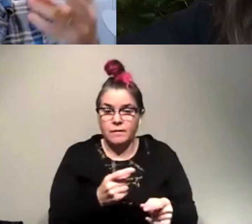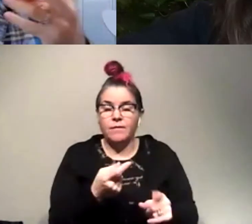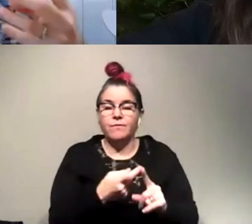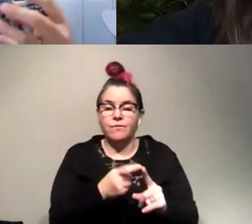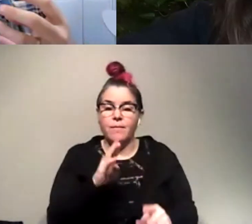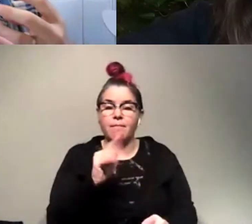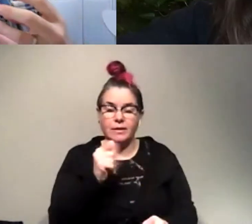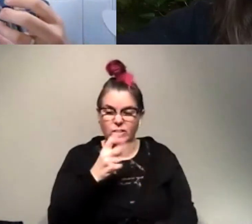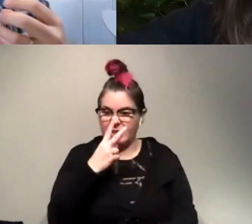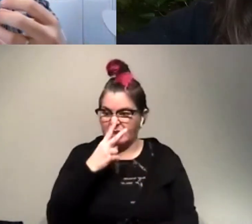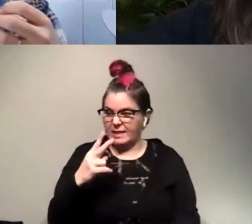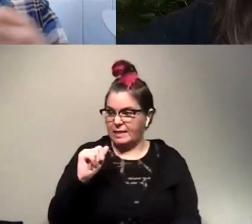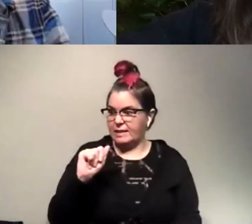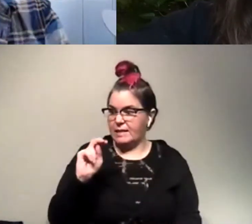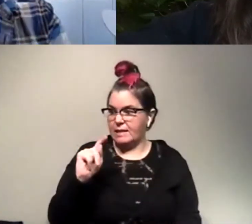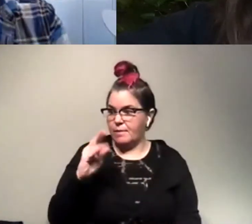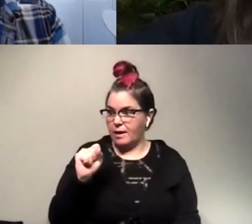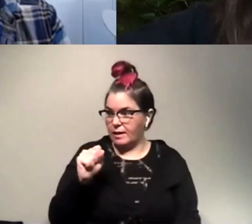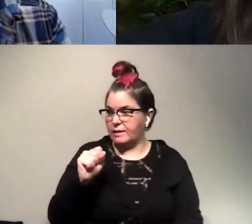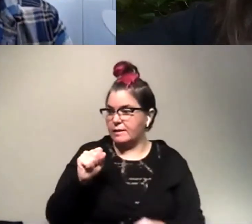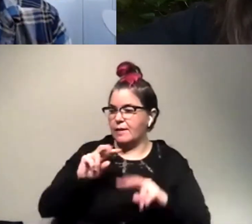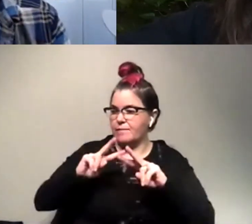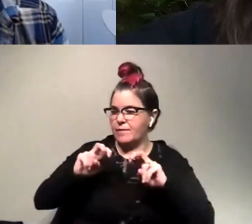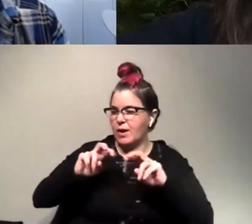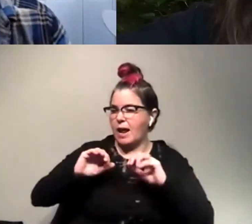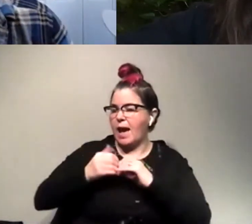seeing antibiotics and figuring out a way around them.